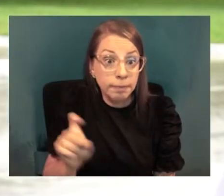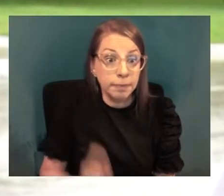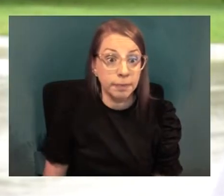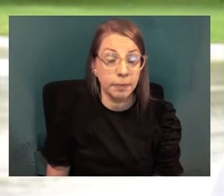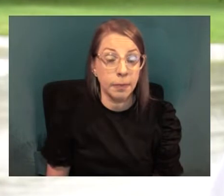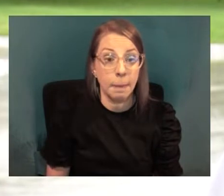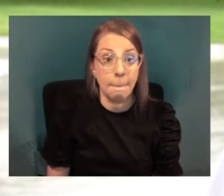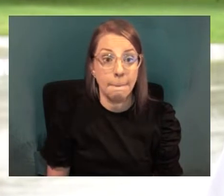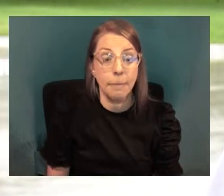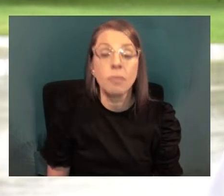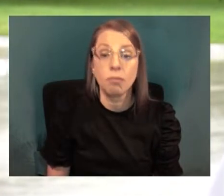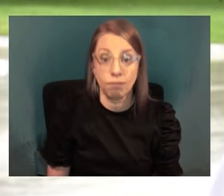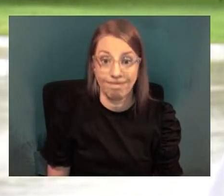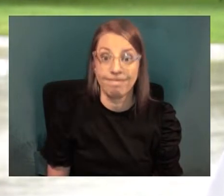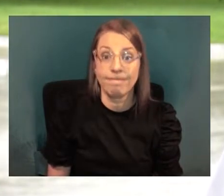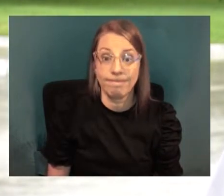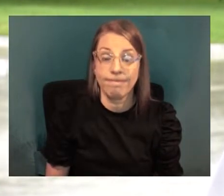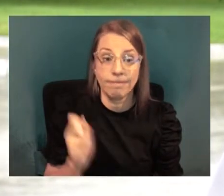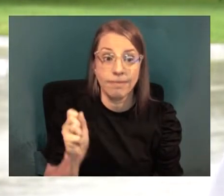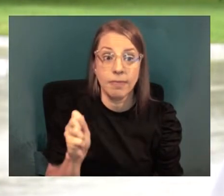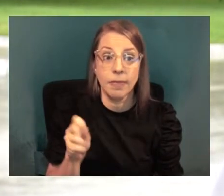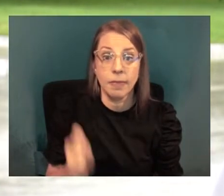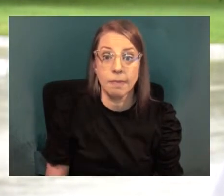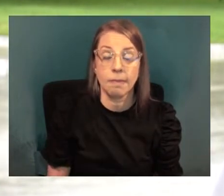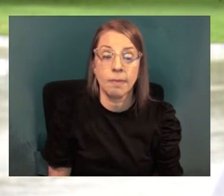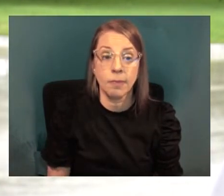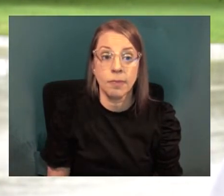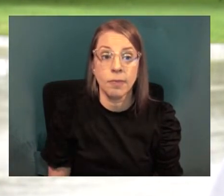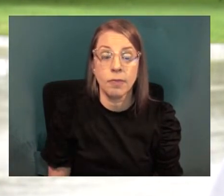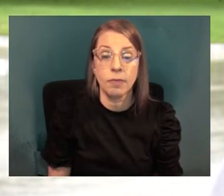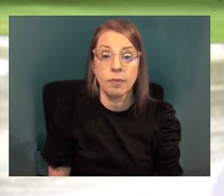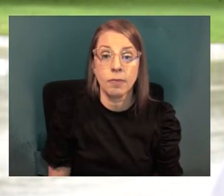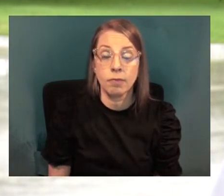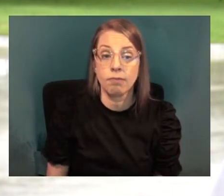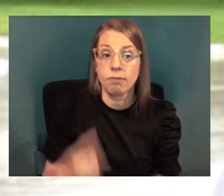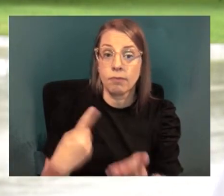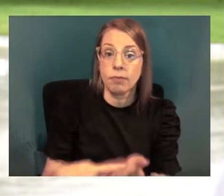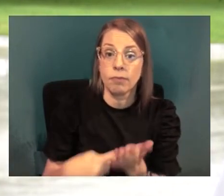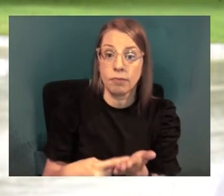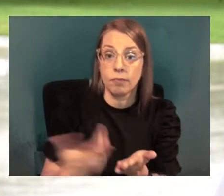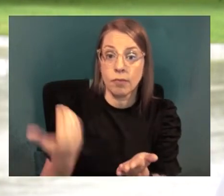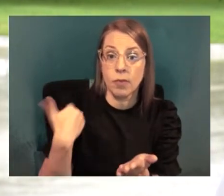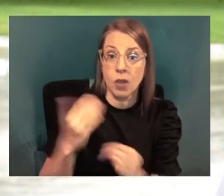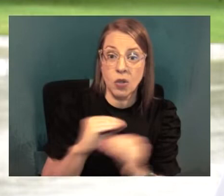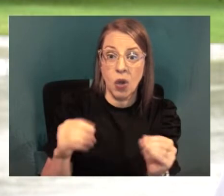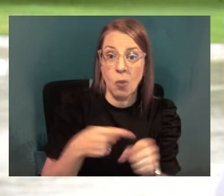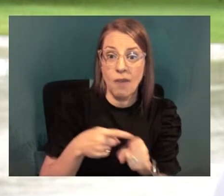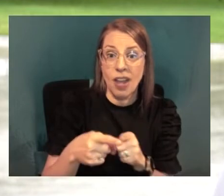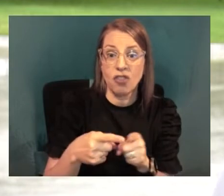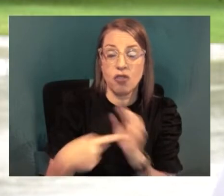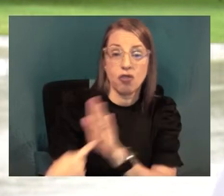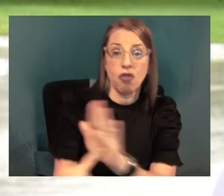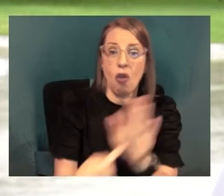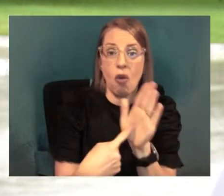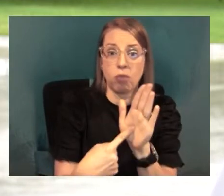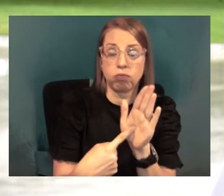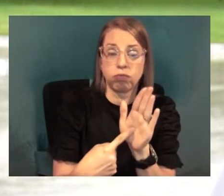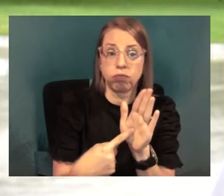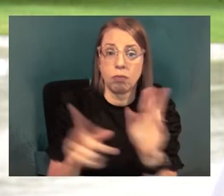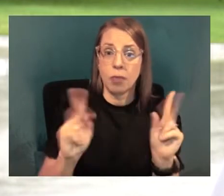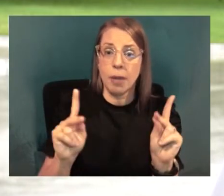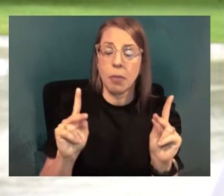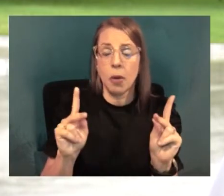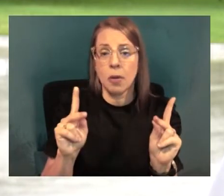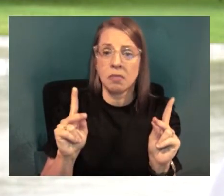Yeah, absolutely. You know, as talked about earlier, with no professional shows and people looking for something to